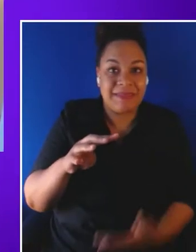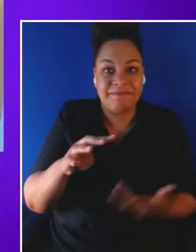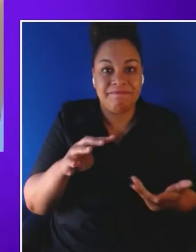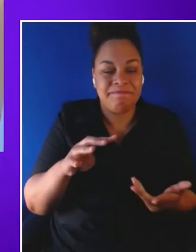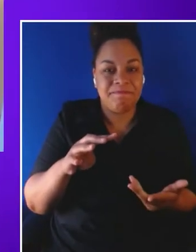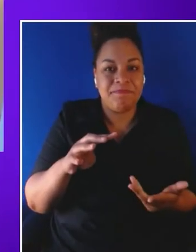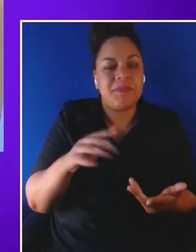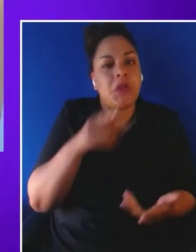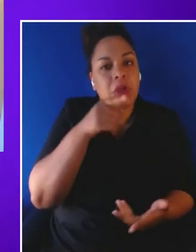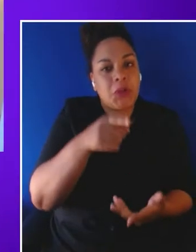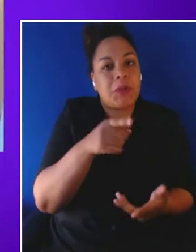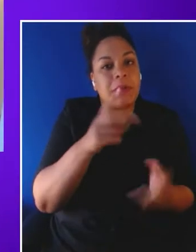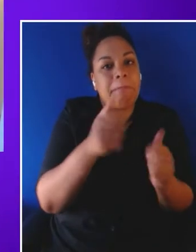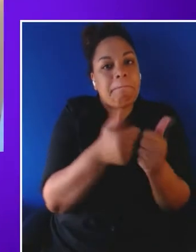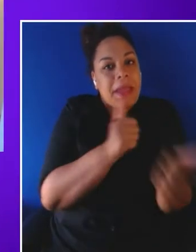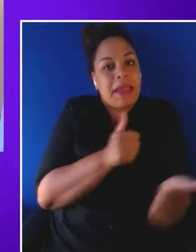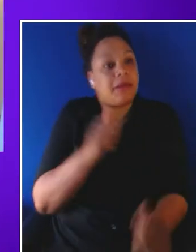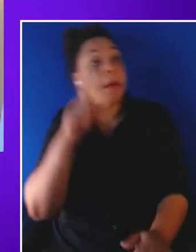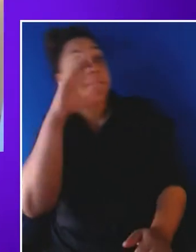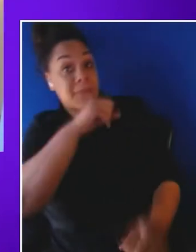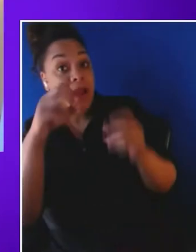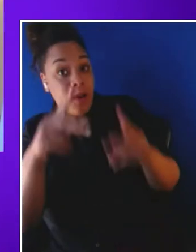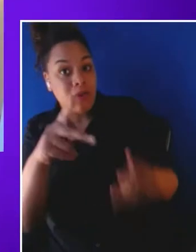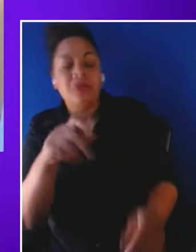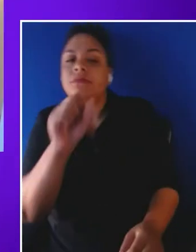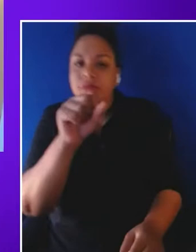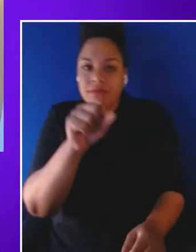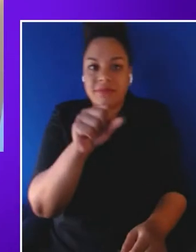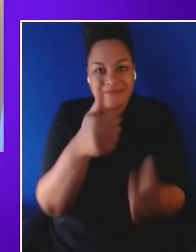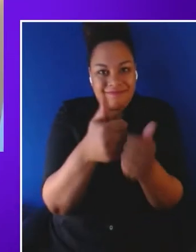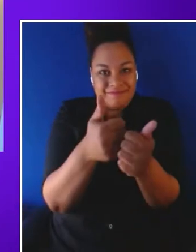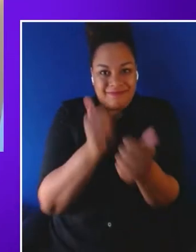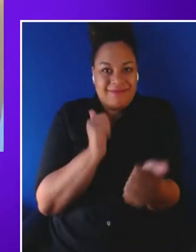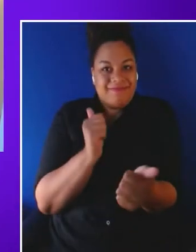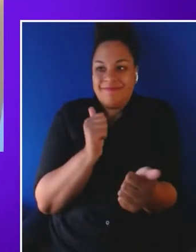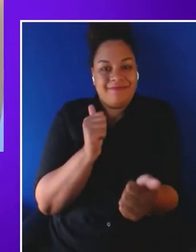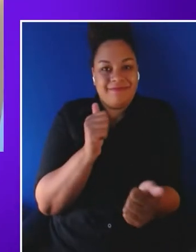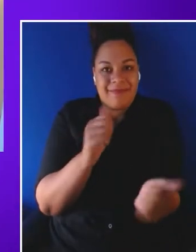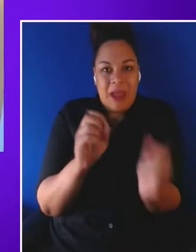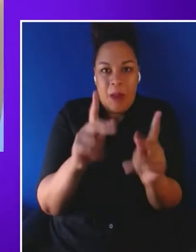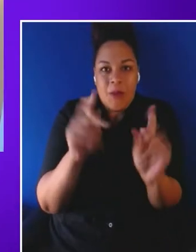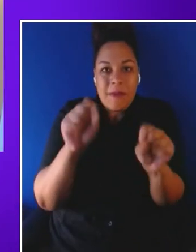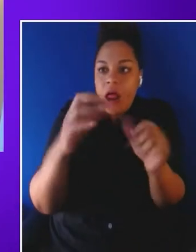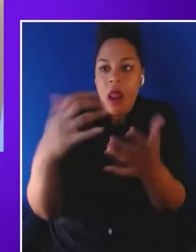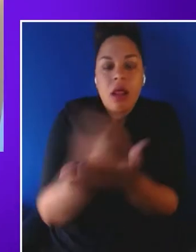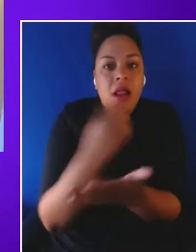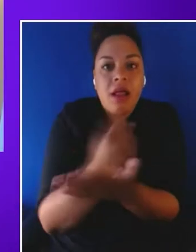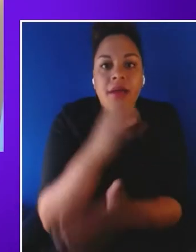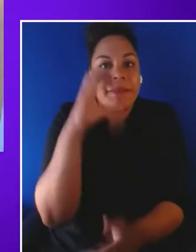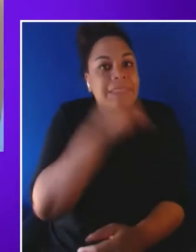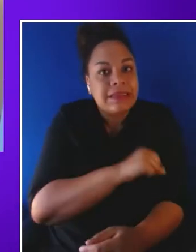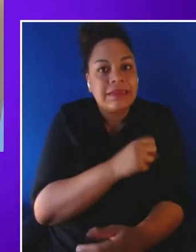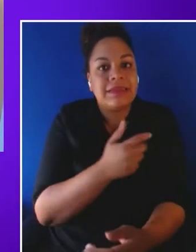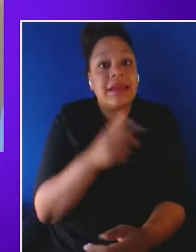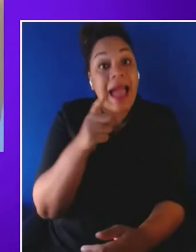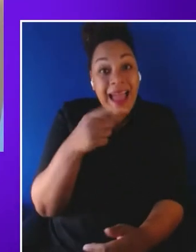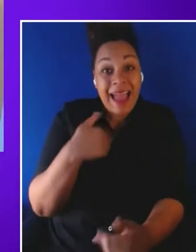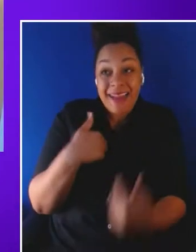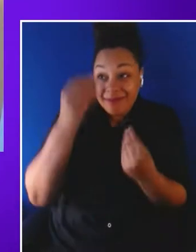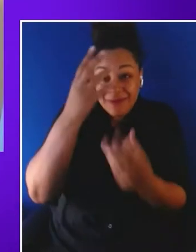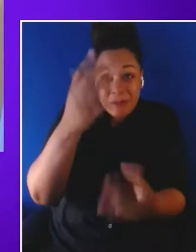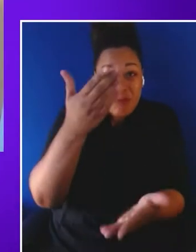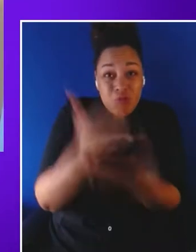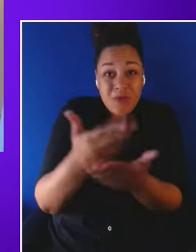behind the times when understanding what the potential is for the opportunity. And, you know, these studies are out there. This information's out there. And it's amazing to me